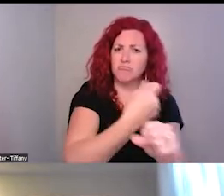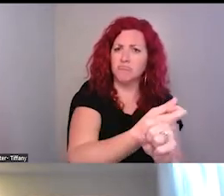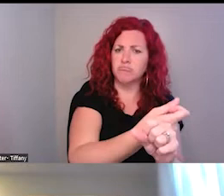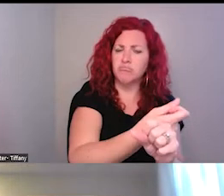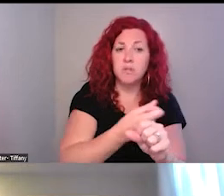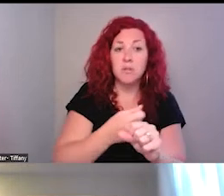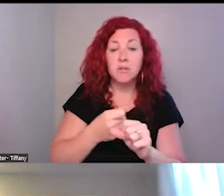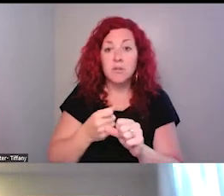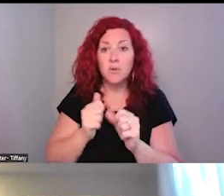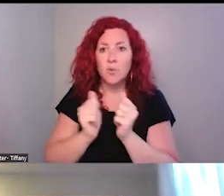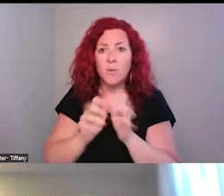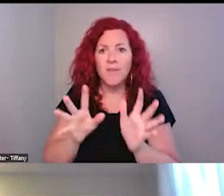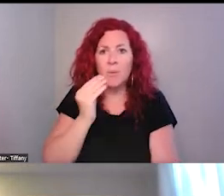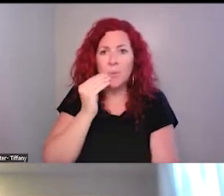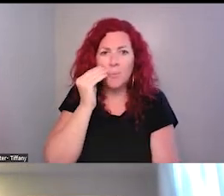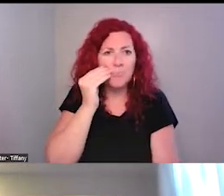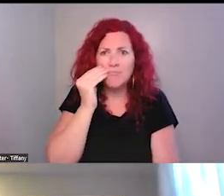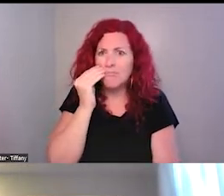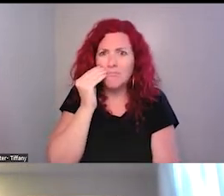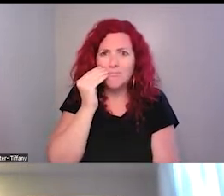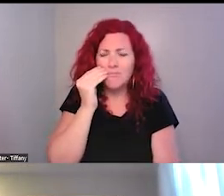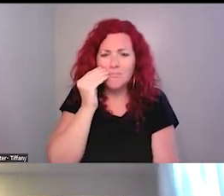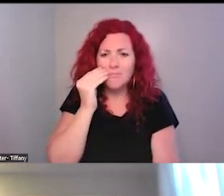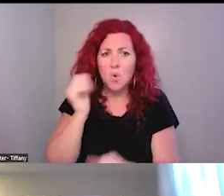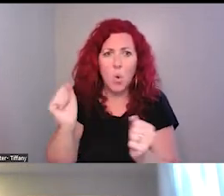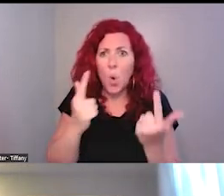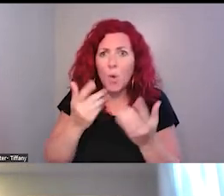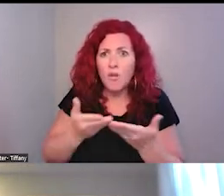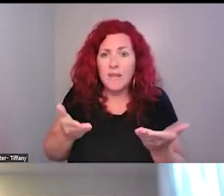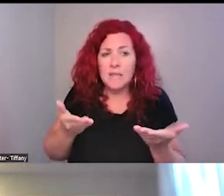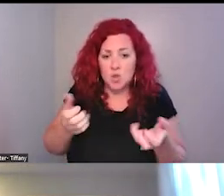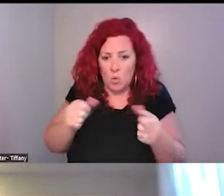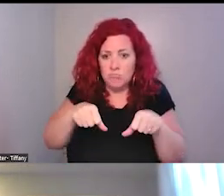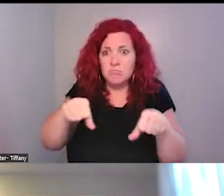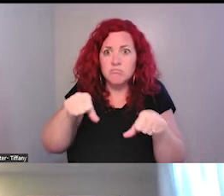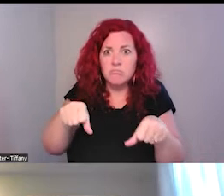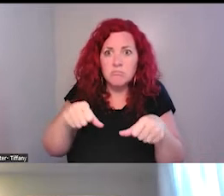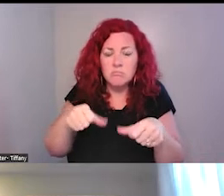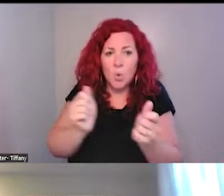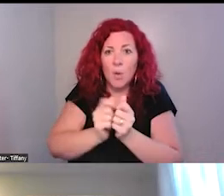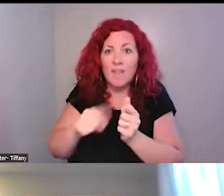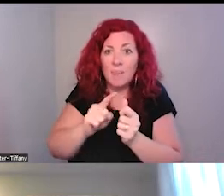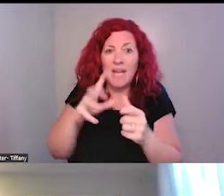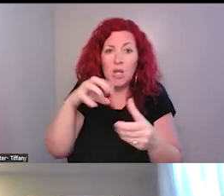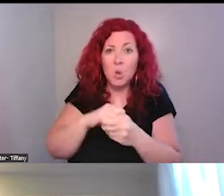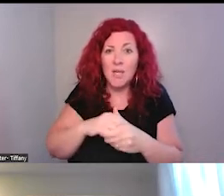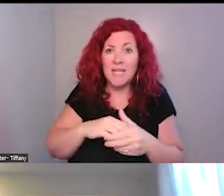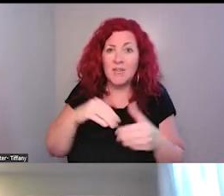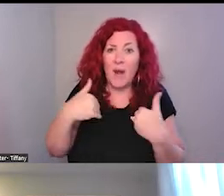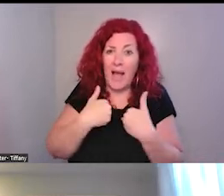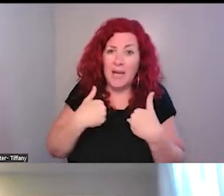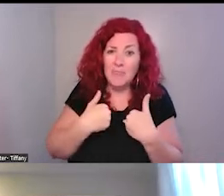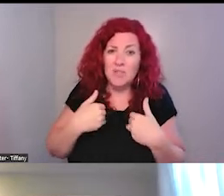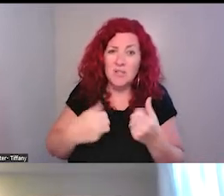people who are homeless, you can't minimize that they may have all of their entire belongings with them, including their pets, who may be their most important support systems.